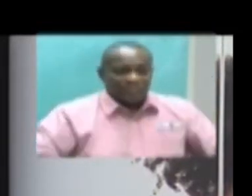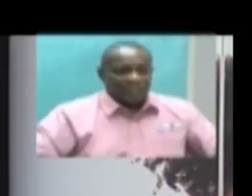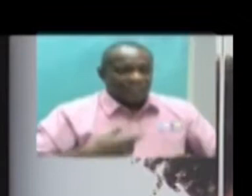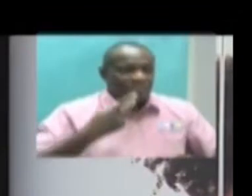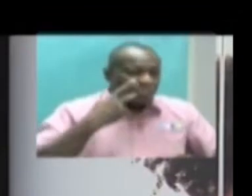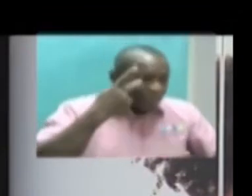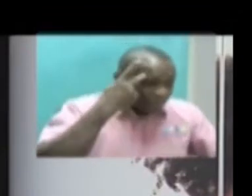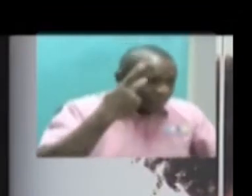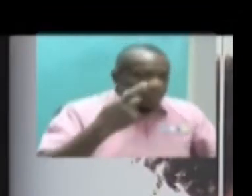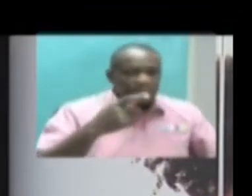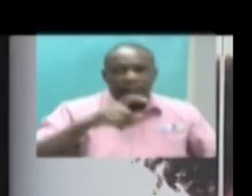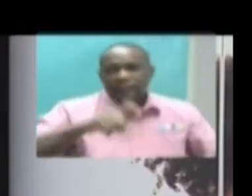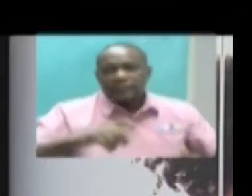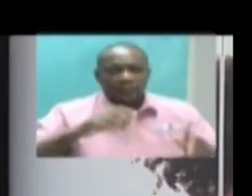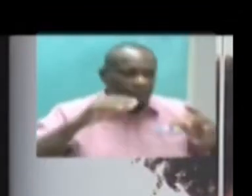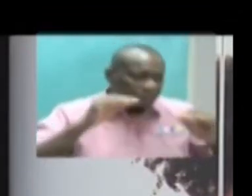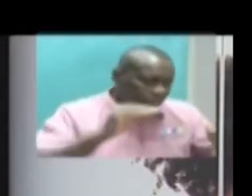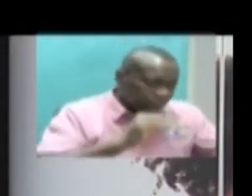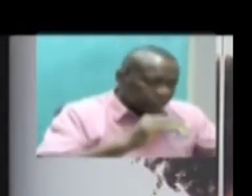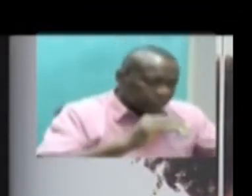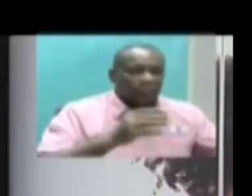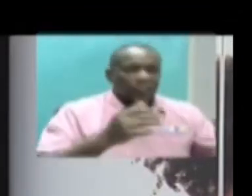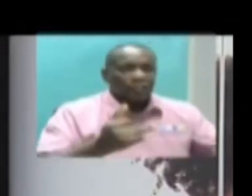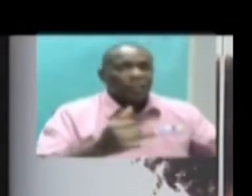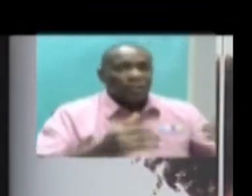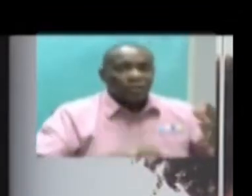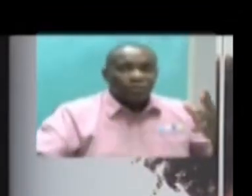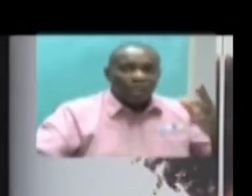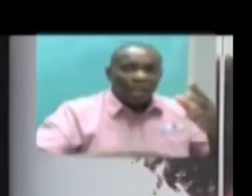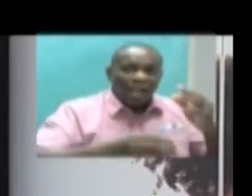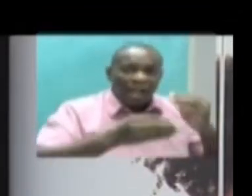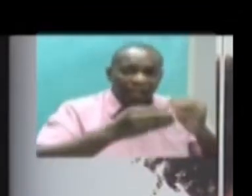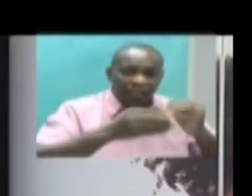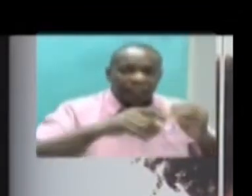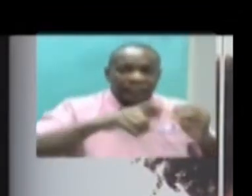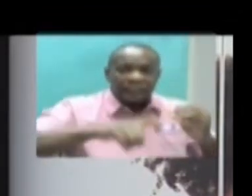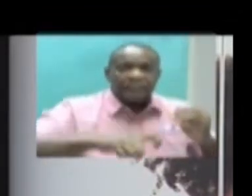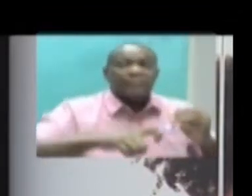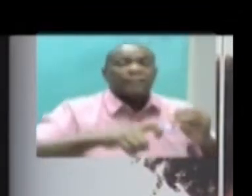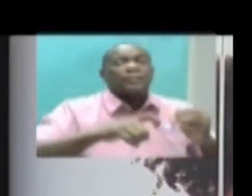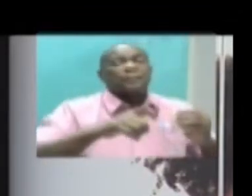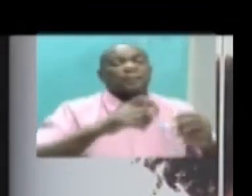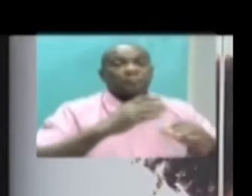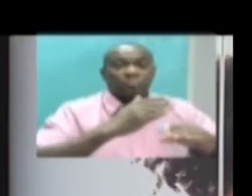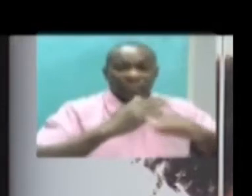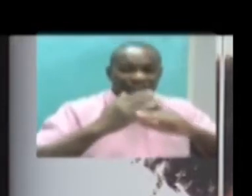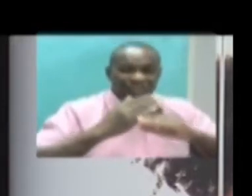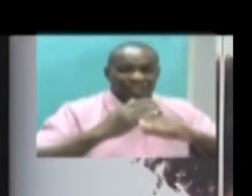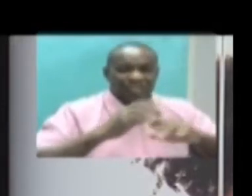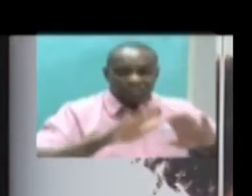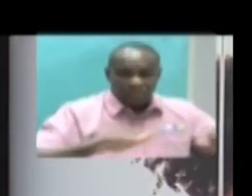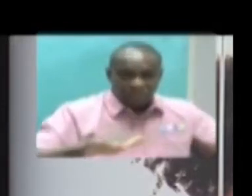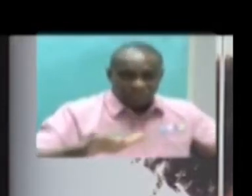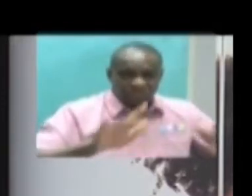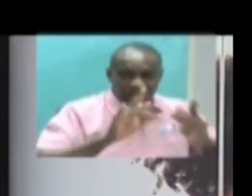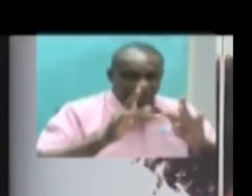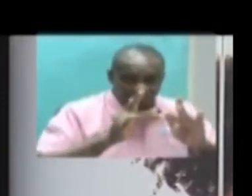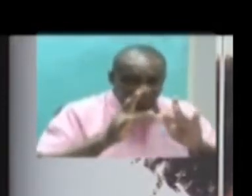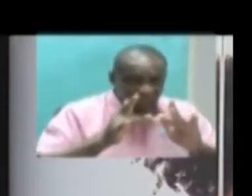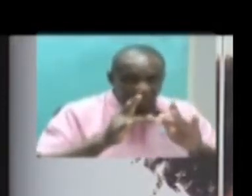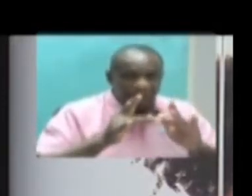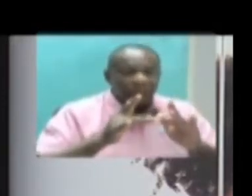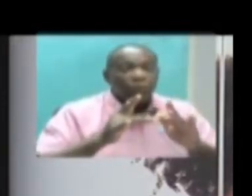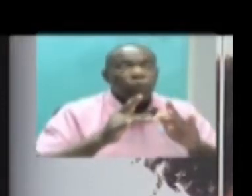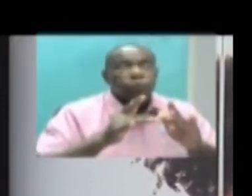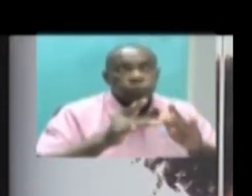to do. But I want to suggest that there's a way to think about this, and there are skills that are well within our reach